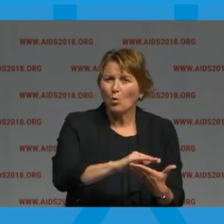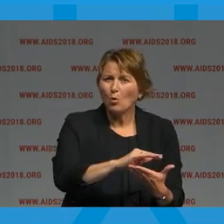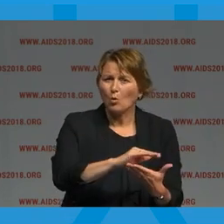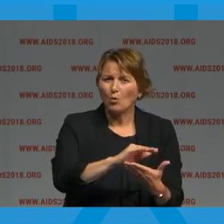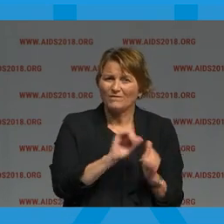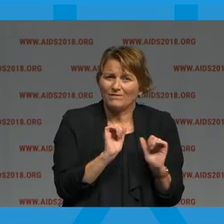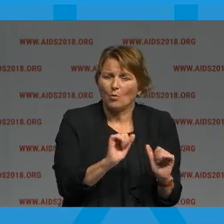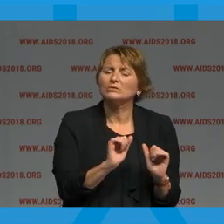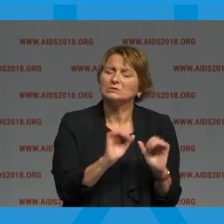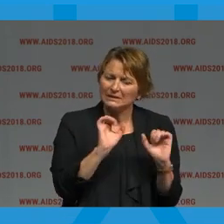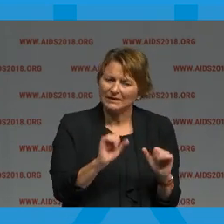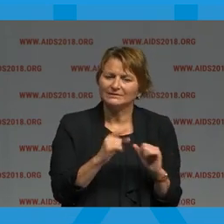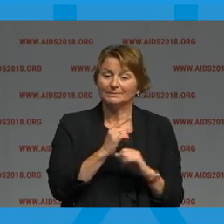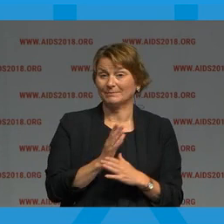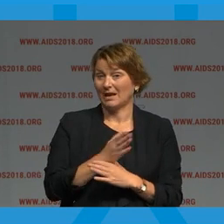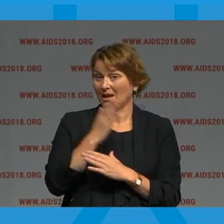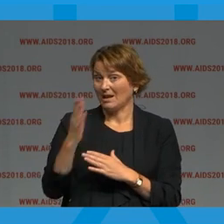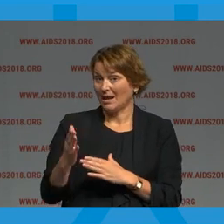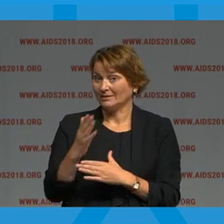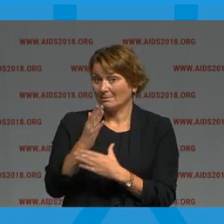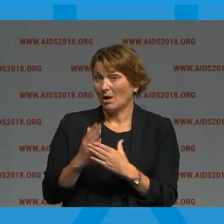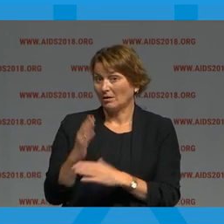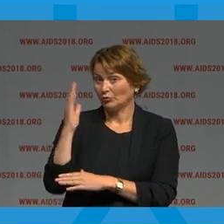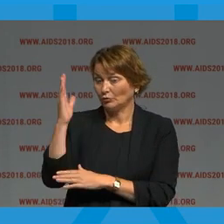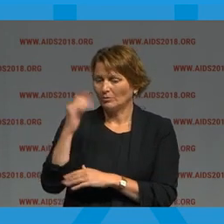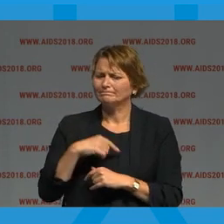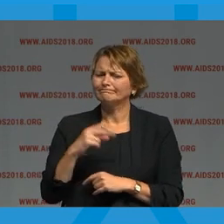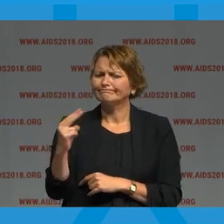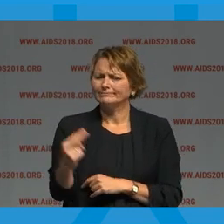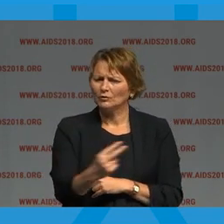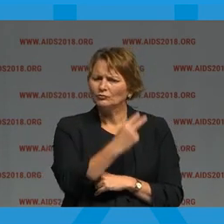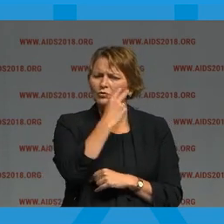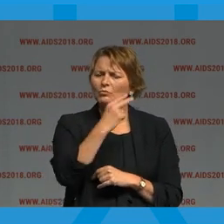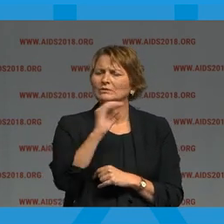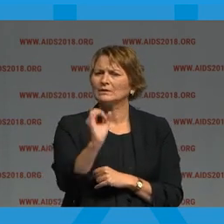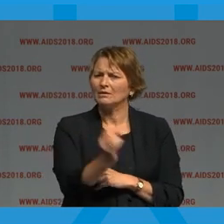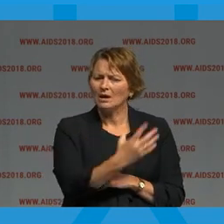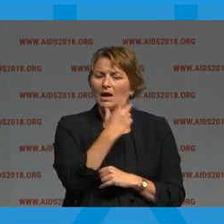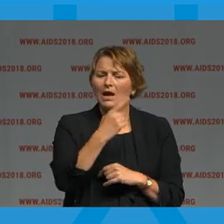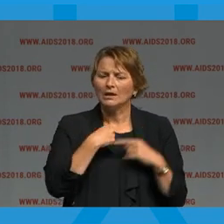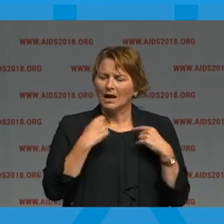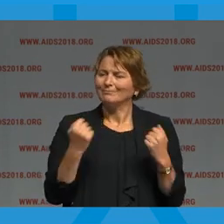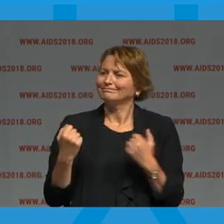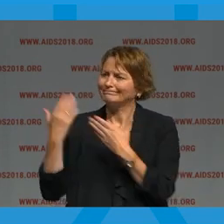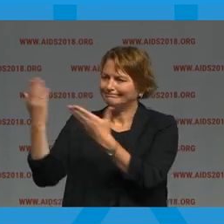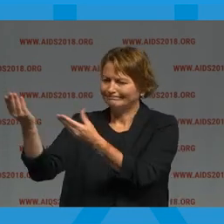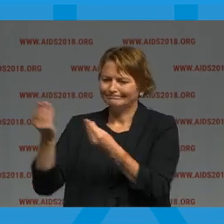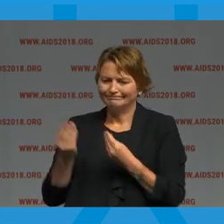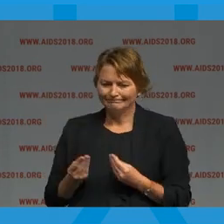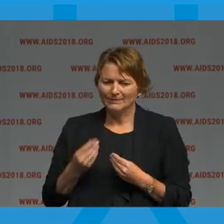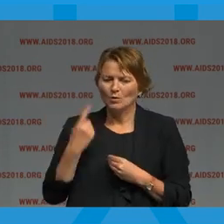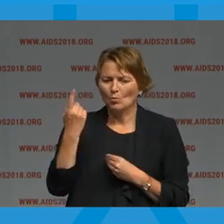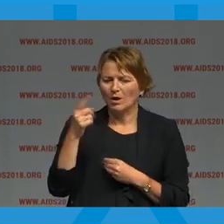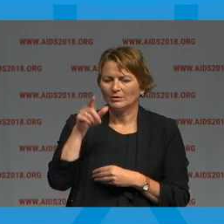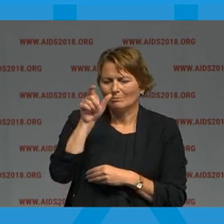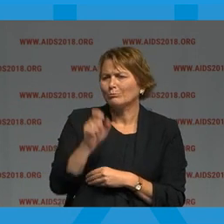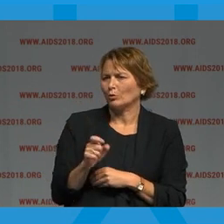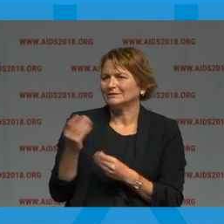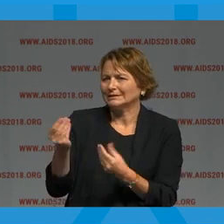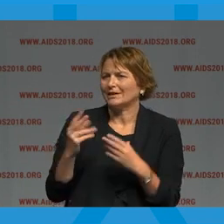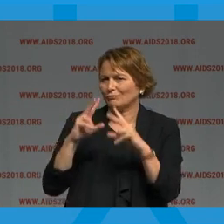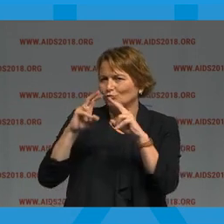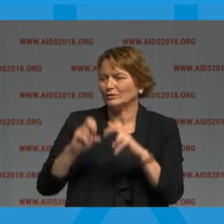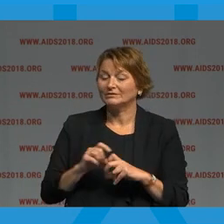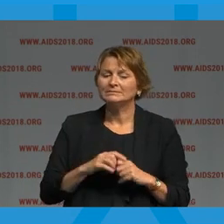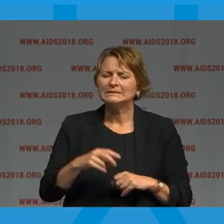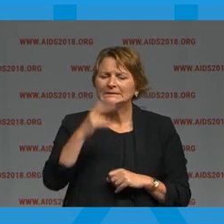last part of my talk, let me show you the slide that has been generously provided by Medicine's Patent Pool, in which you can see that